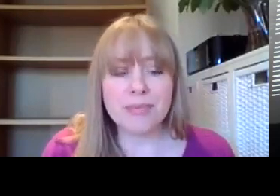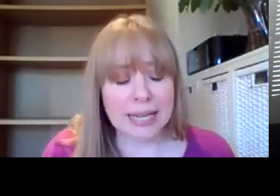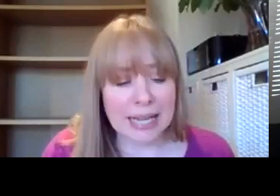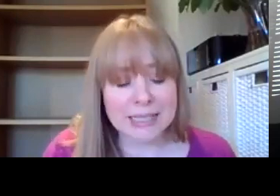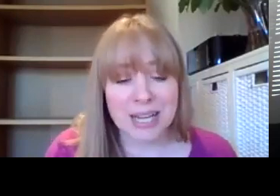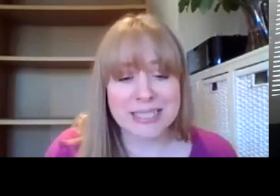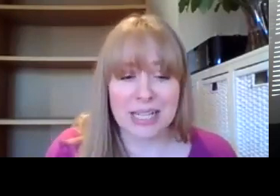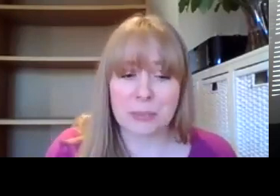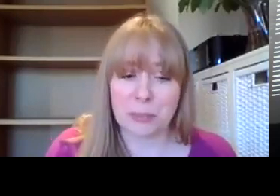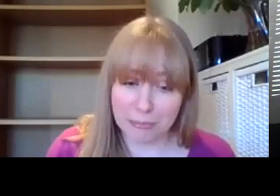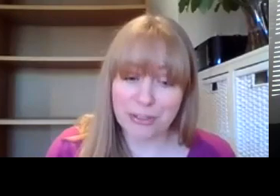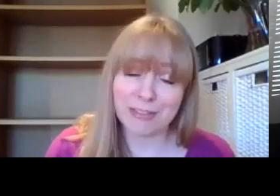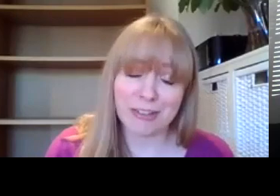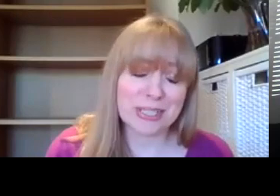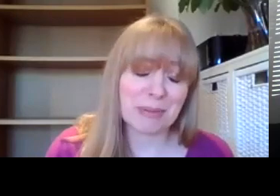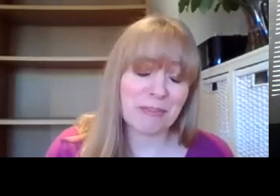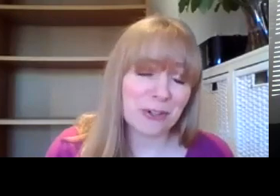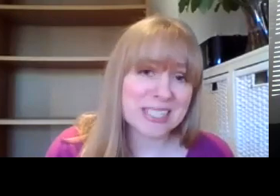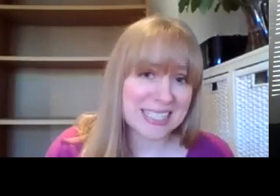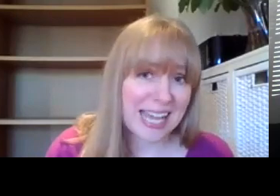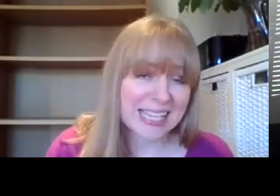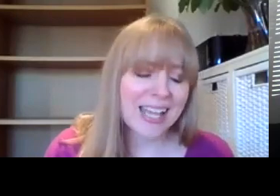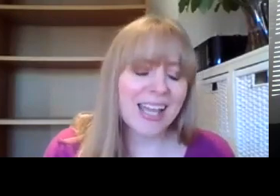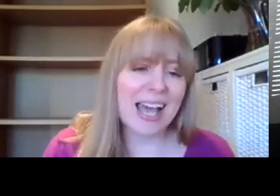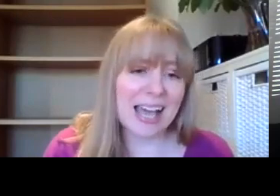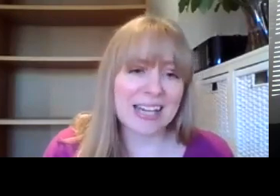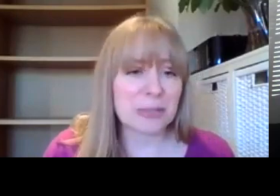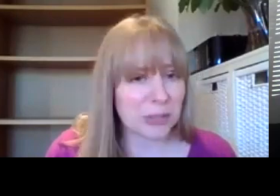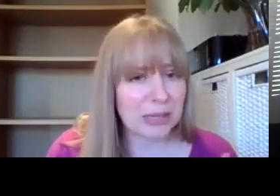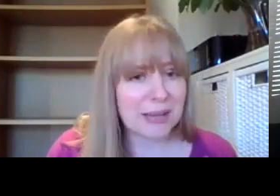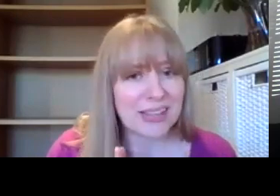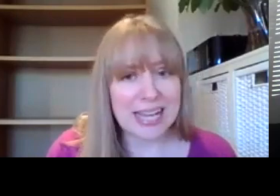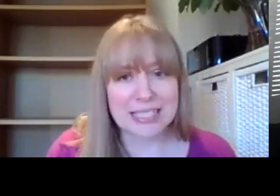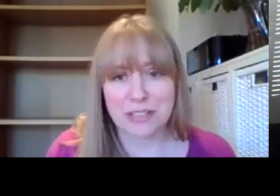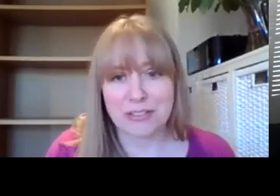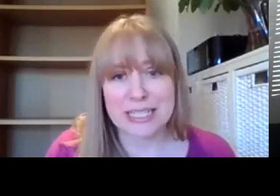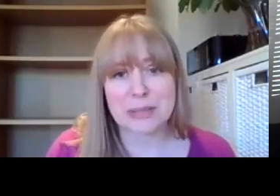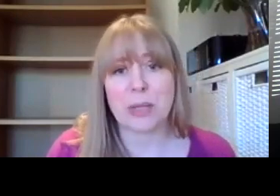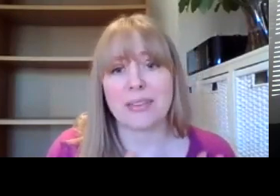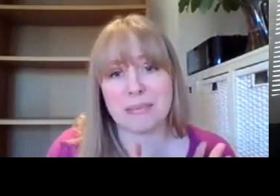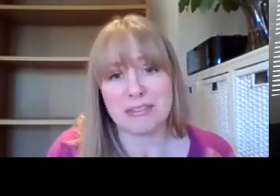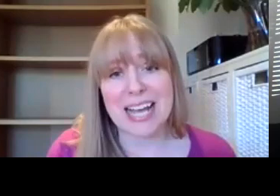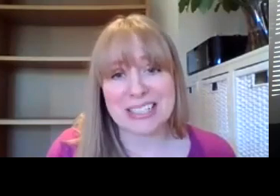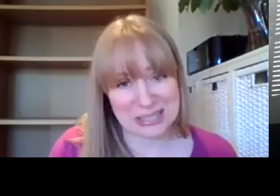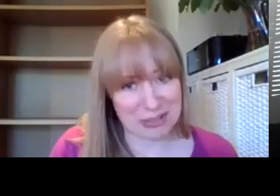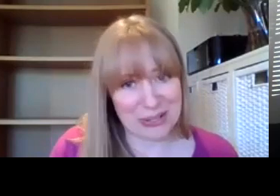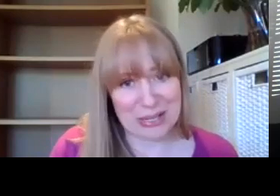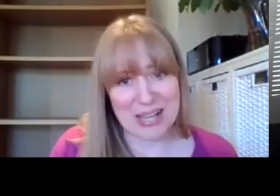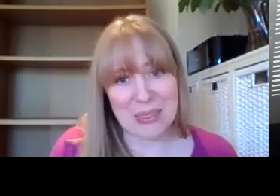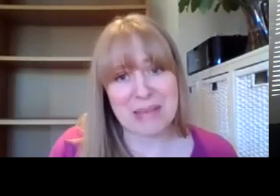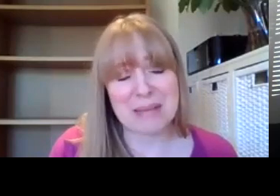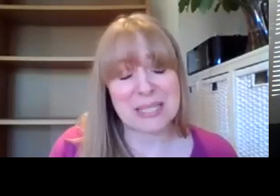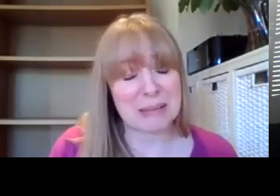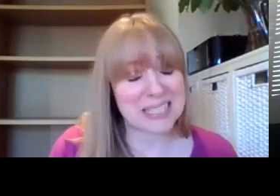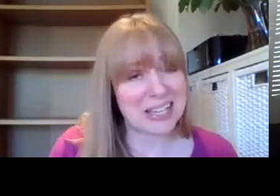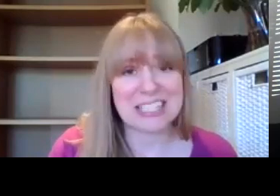And as my slides were pre-recorded before today, and I'm talking about the active ingredients work that Miranda's spoken